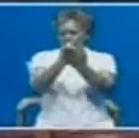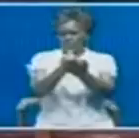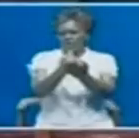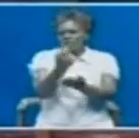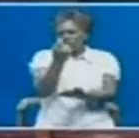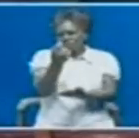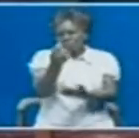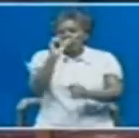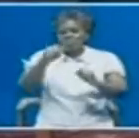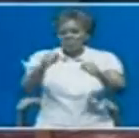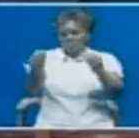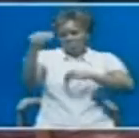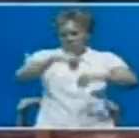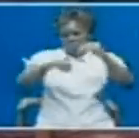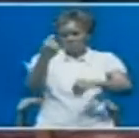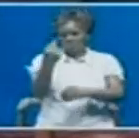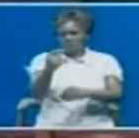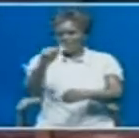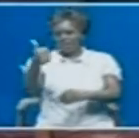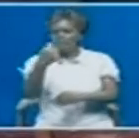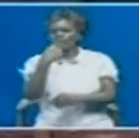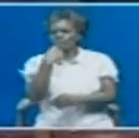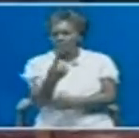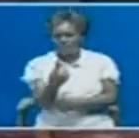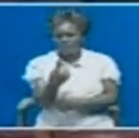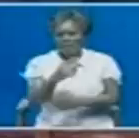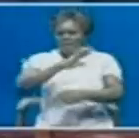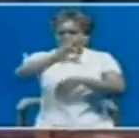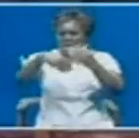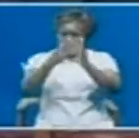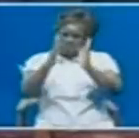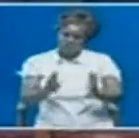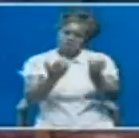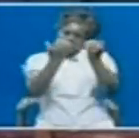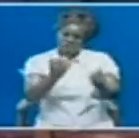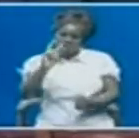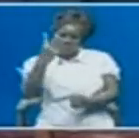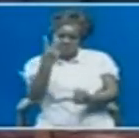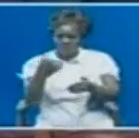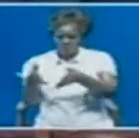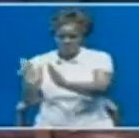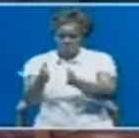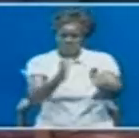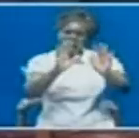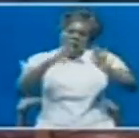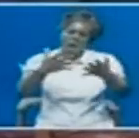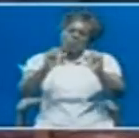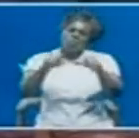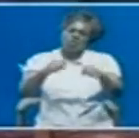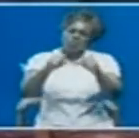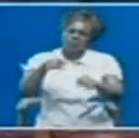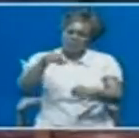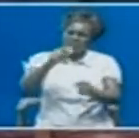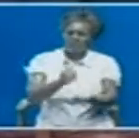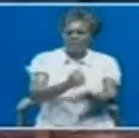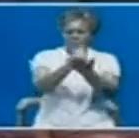of a fundraiser? Frida Farida says, everybody deserves a second chance. How can Odumbe be